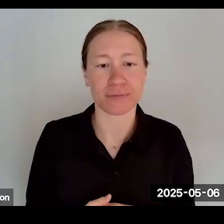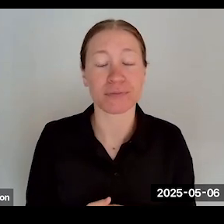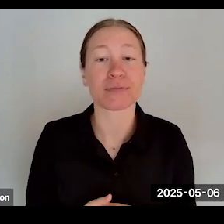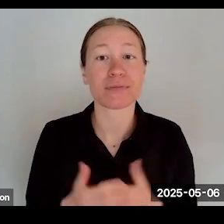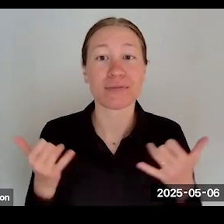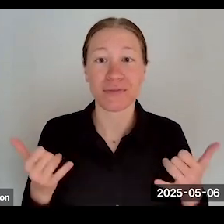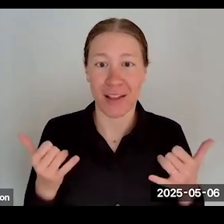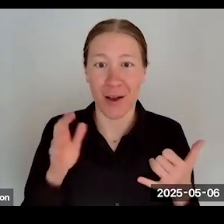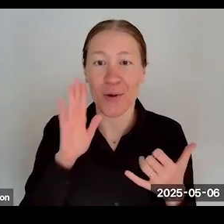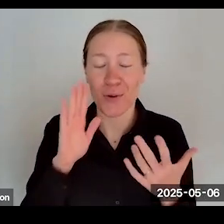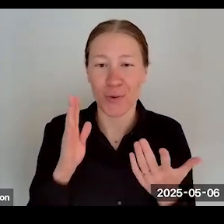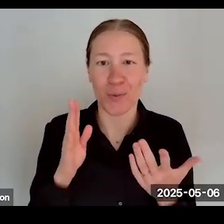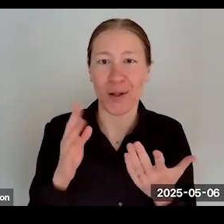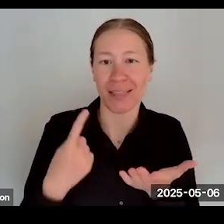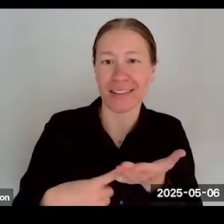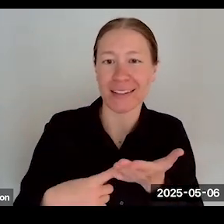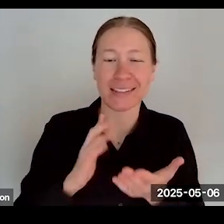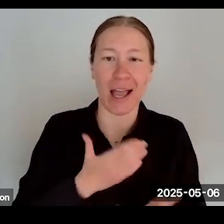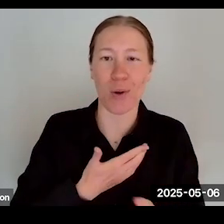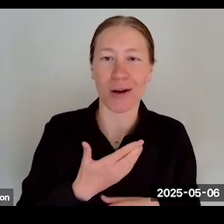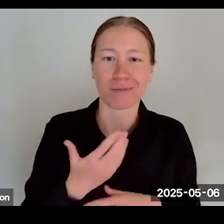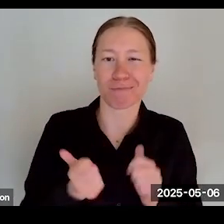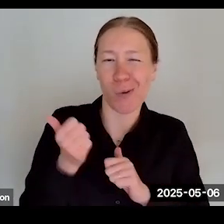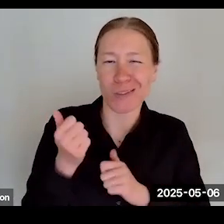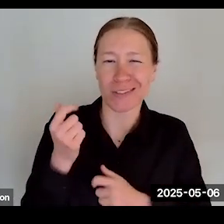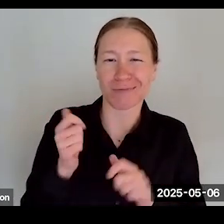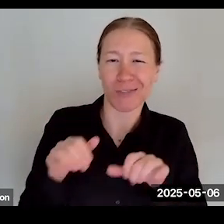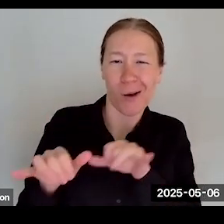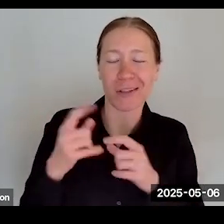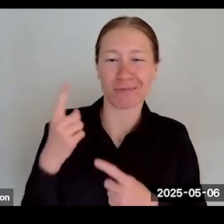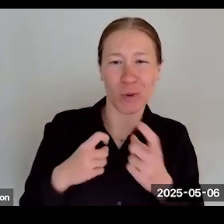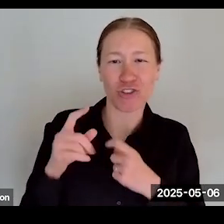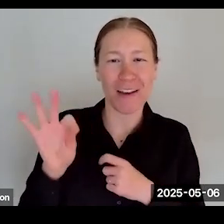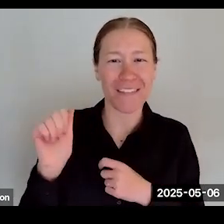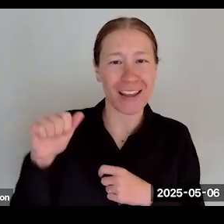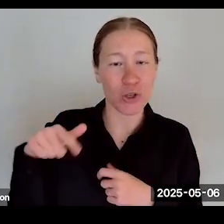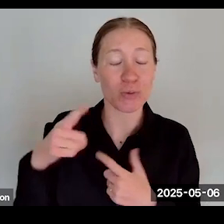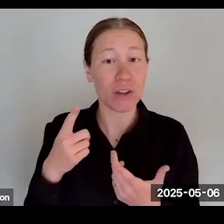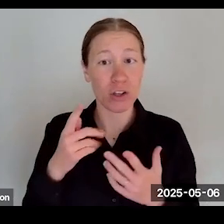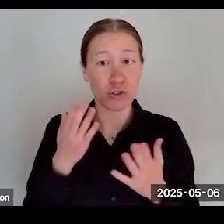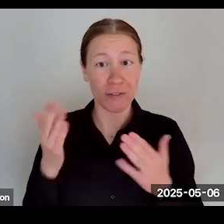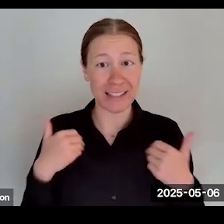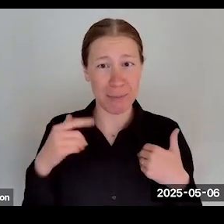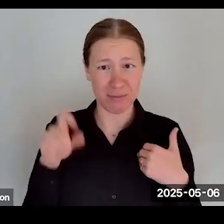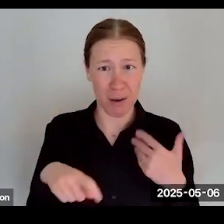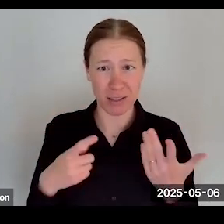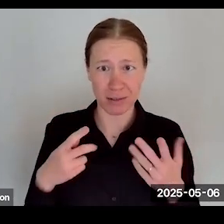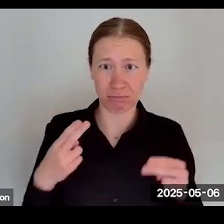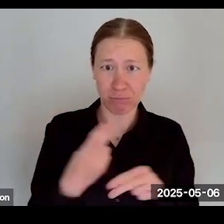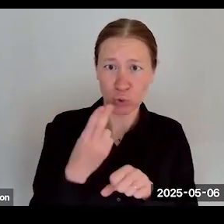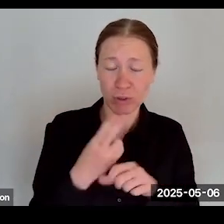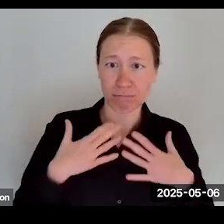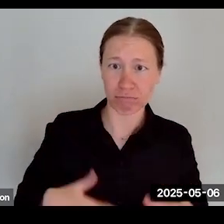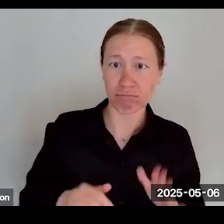Moving on now to our most frequently asked questions. Do service animals need to wear identifying vests or